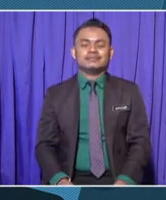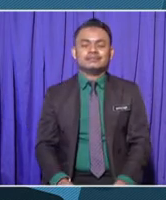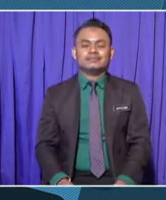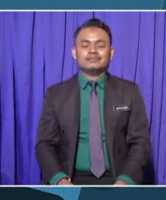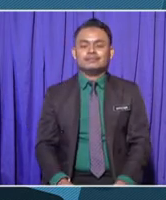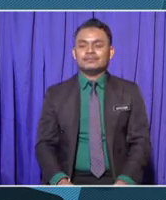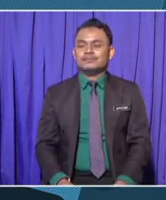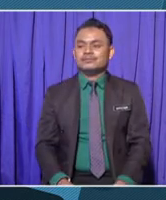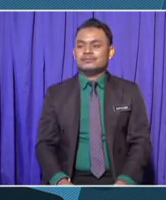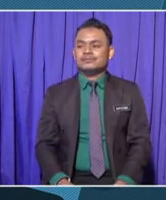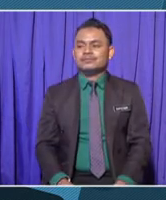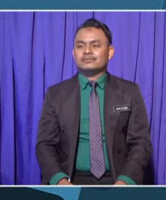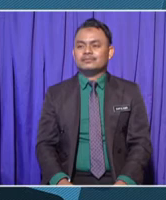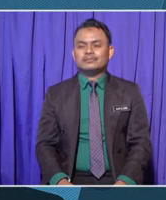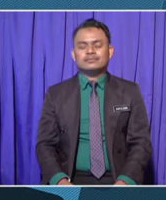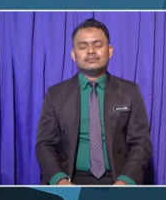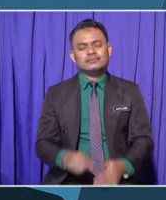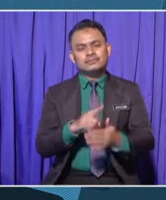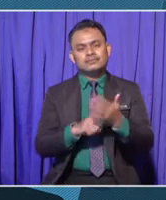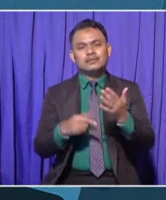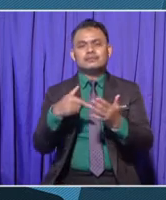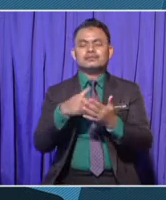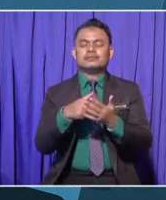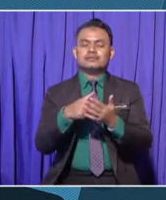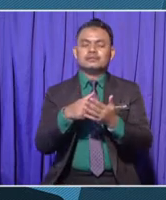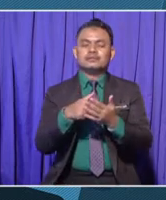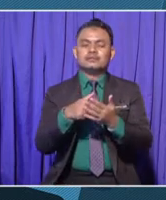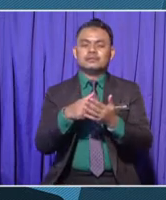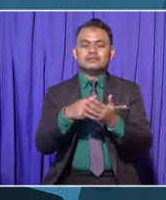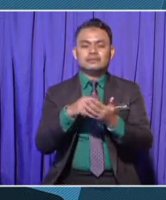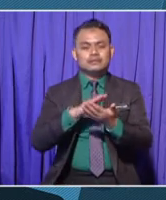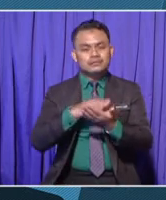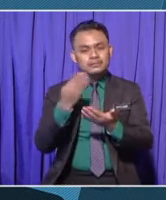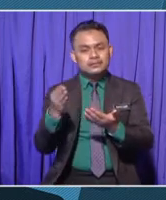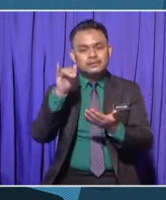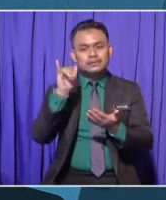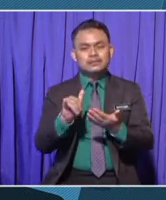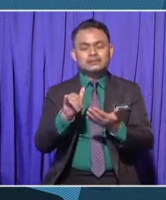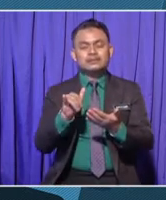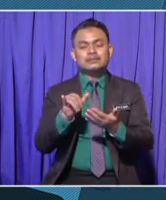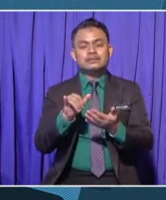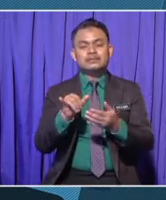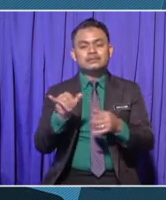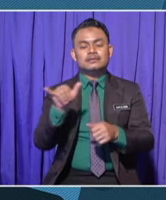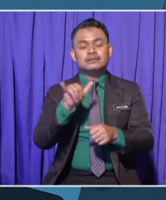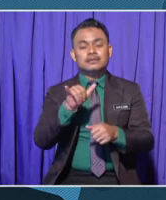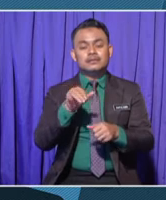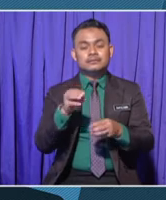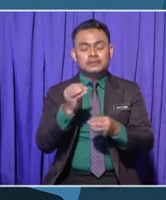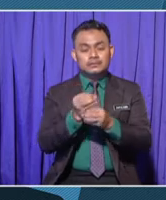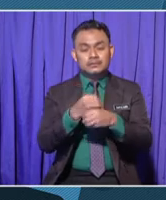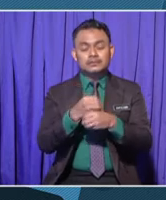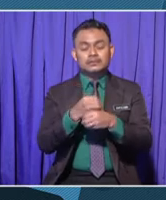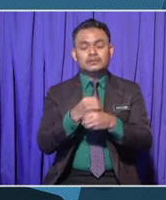Is there any other object that is shaped like this? Oh yes, that's